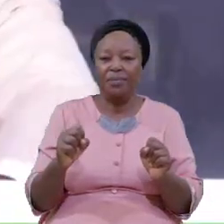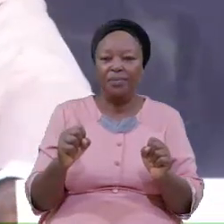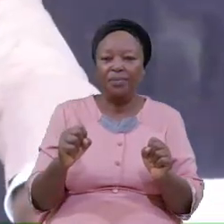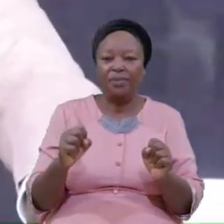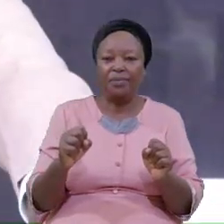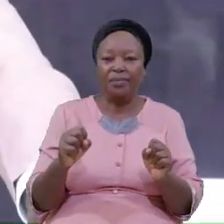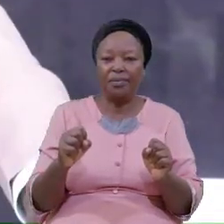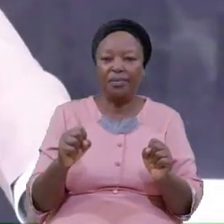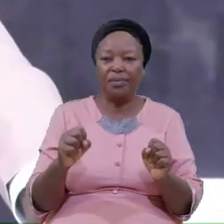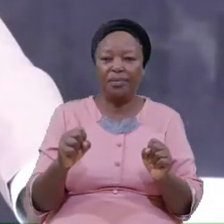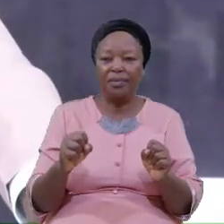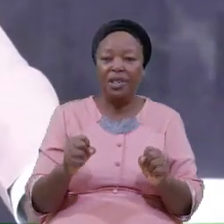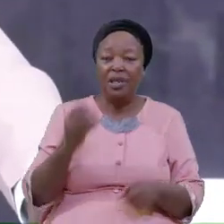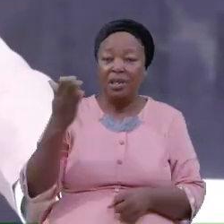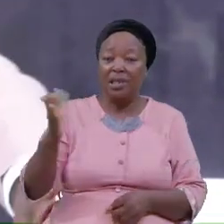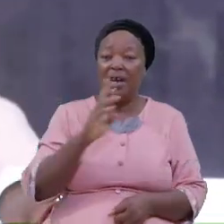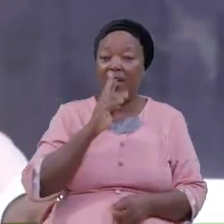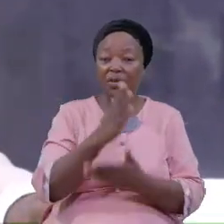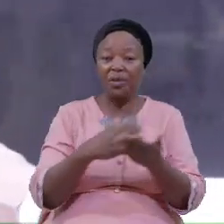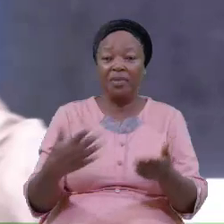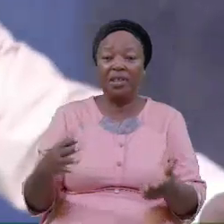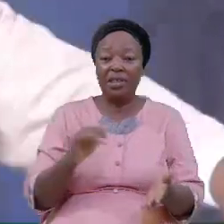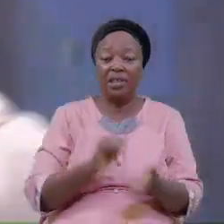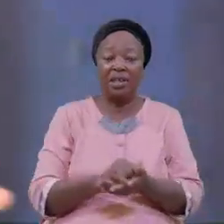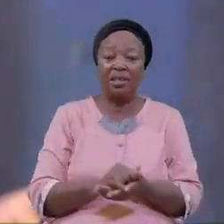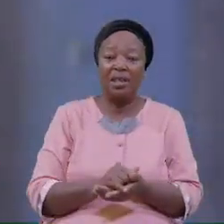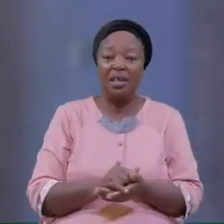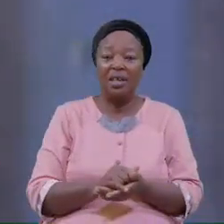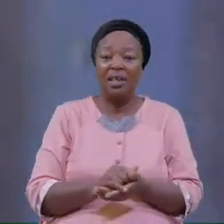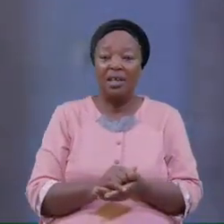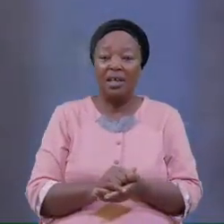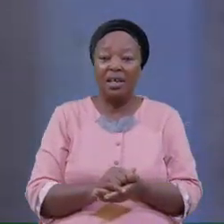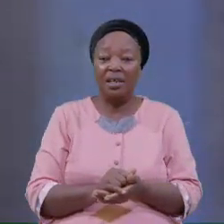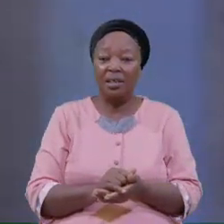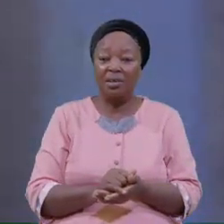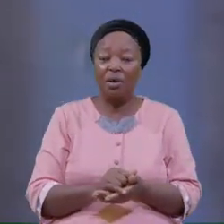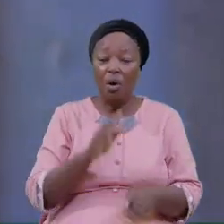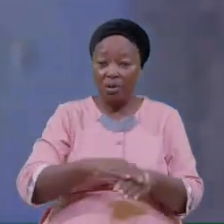There are some things in full salvation many people do not think about.